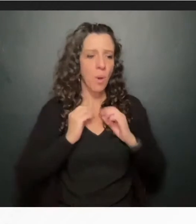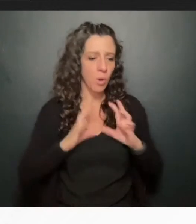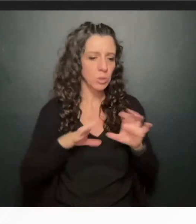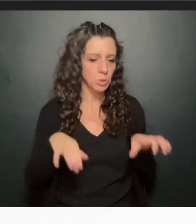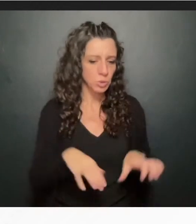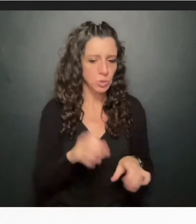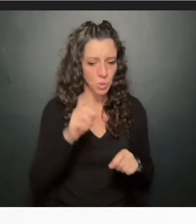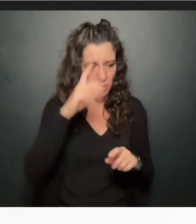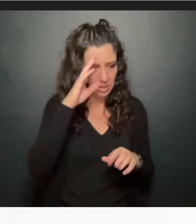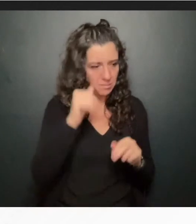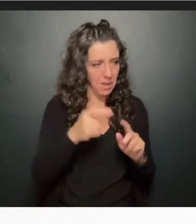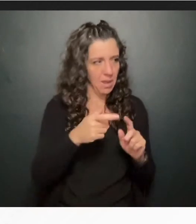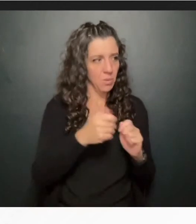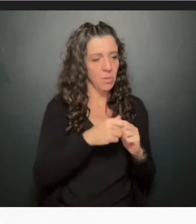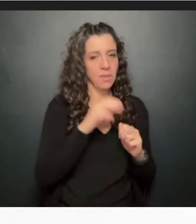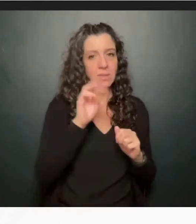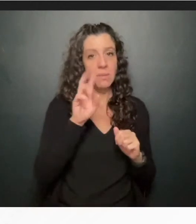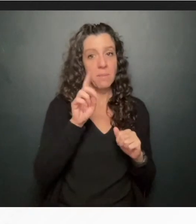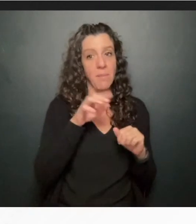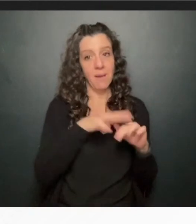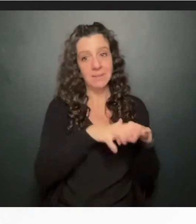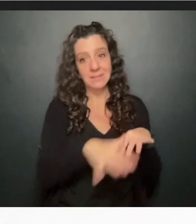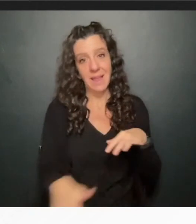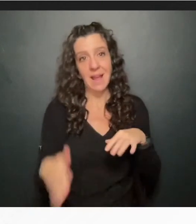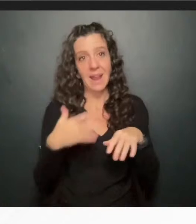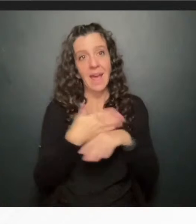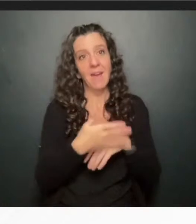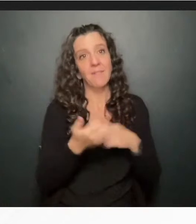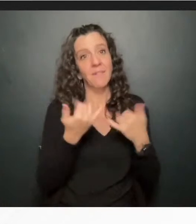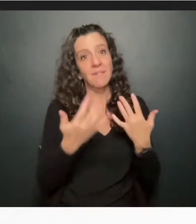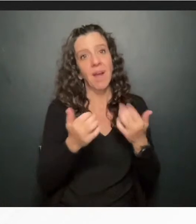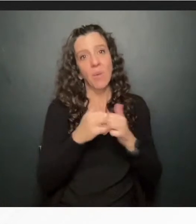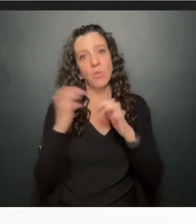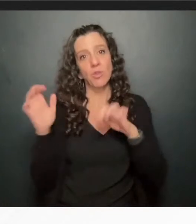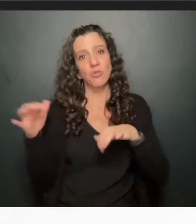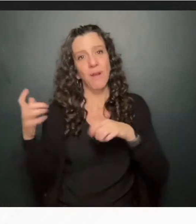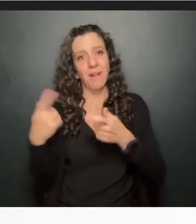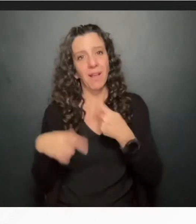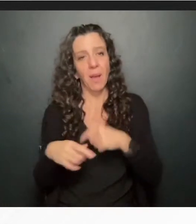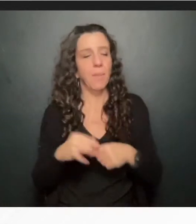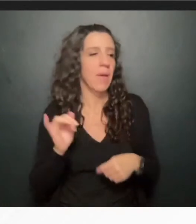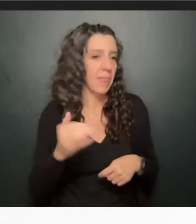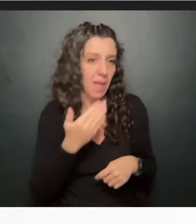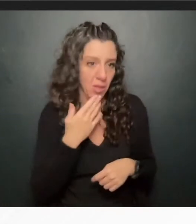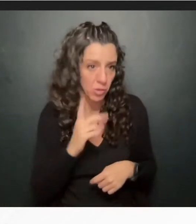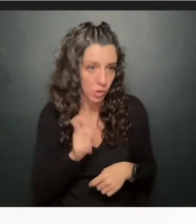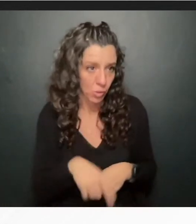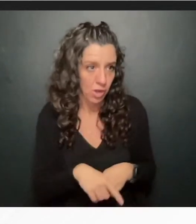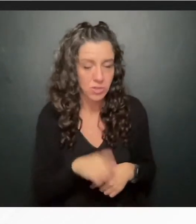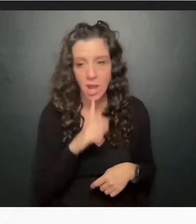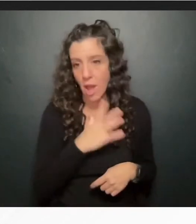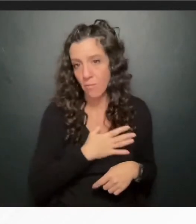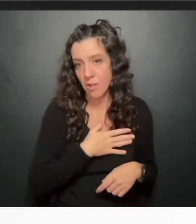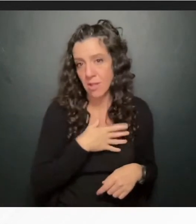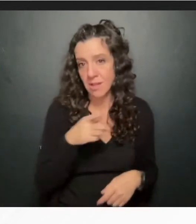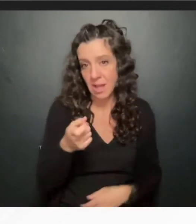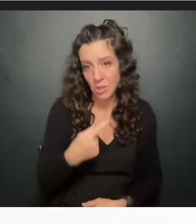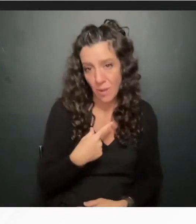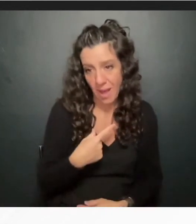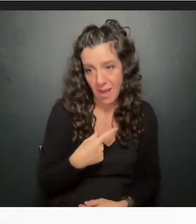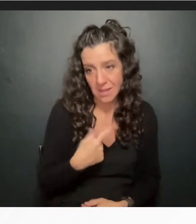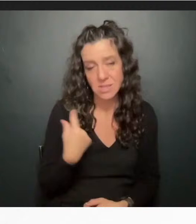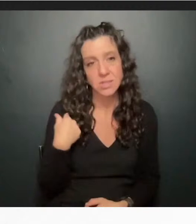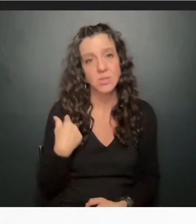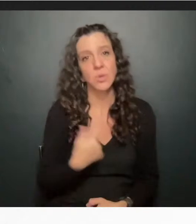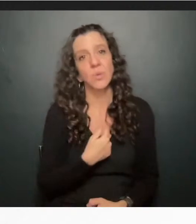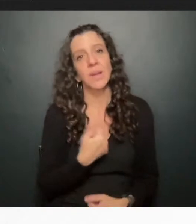with mudslides after a fire and rainy season coming? I think that's a fabulous question. I'm so glad that you asked. We actually, again,